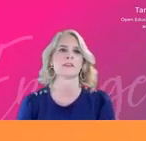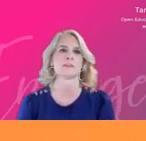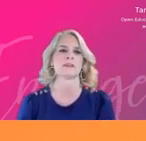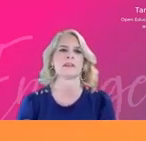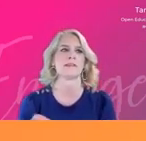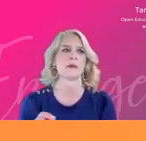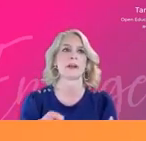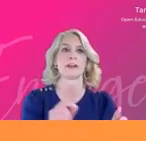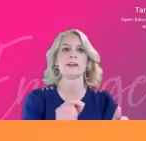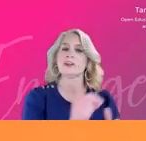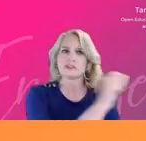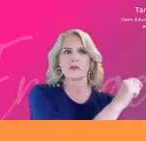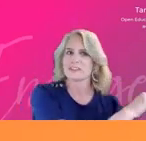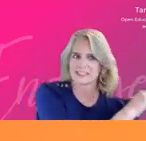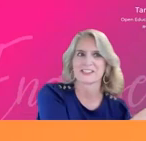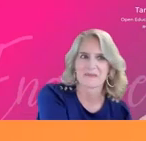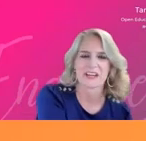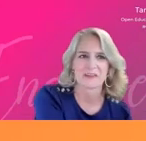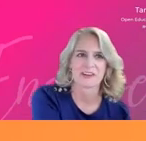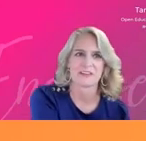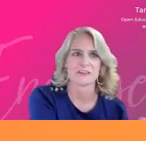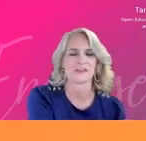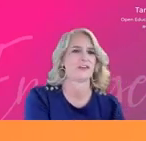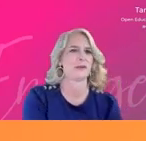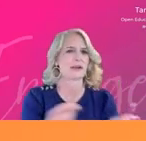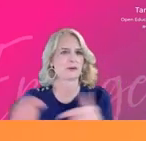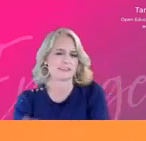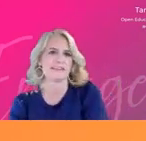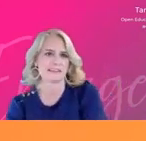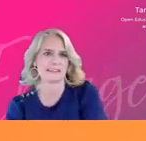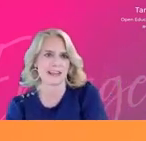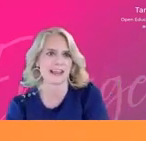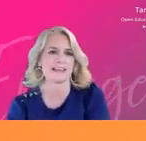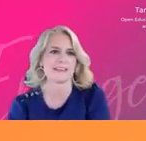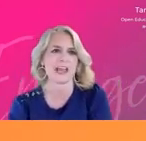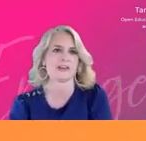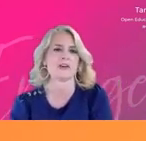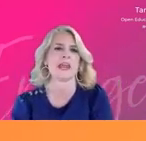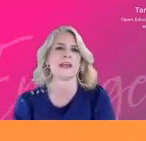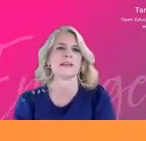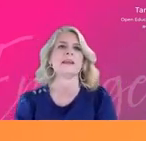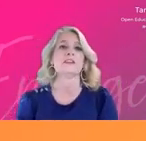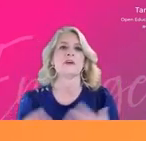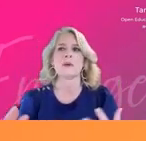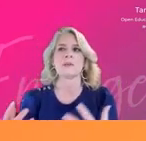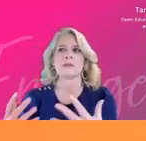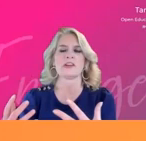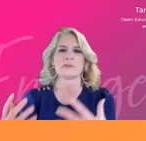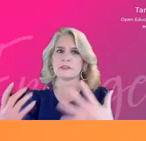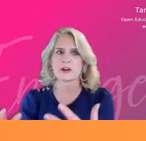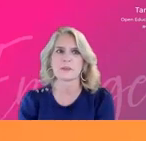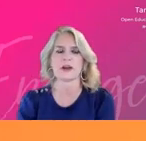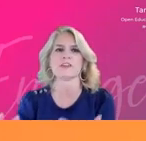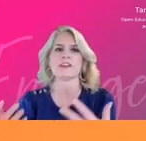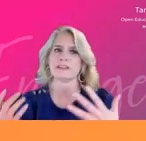of the participants that they were going to show this to someone at their institution, or they were going to present this thing that they had created. So my